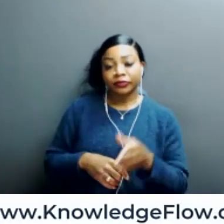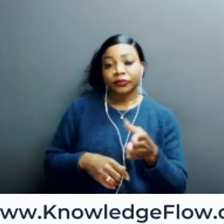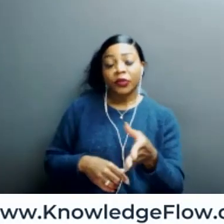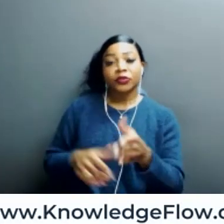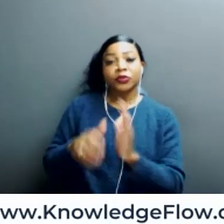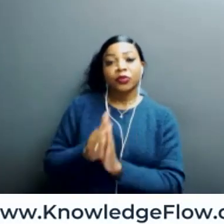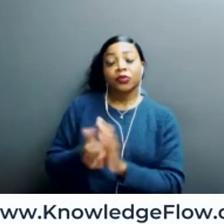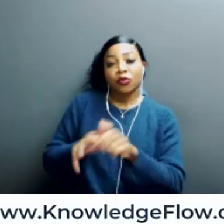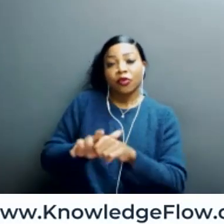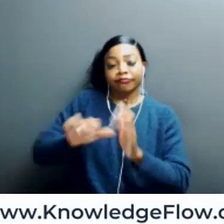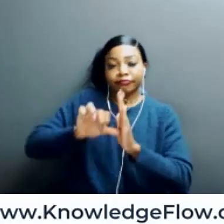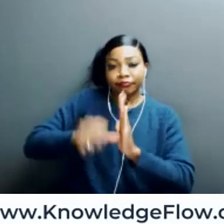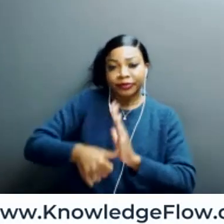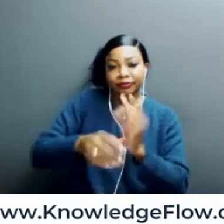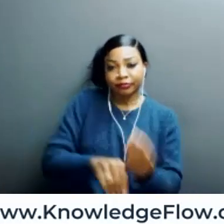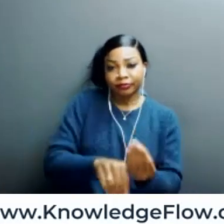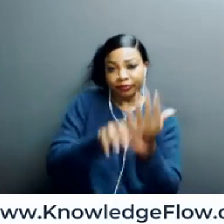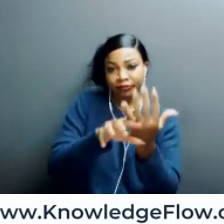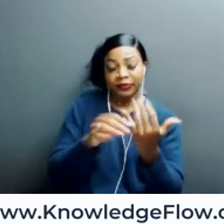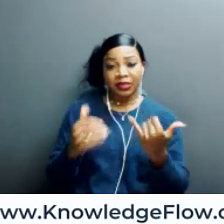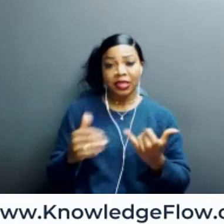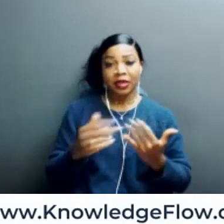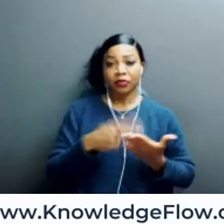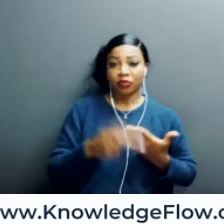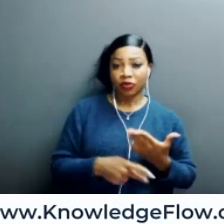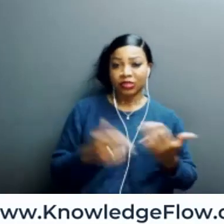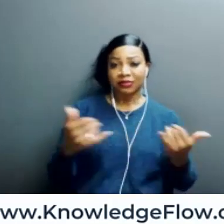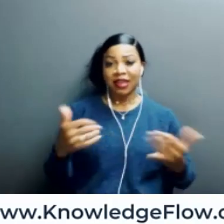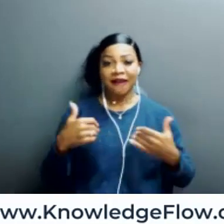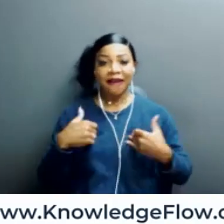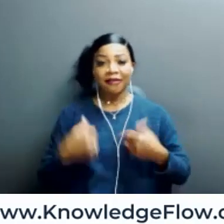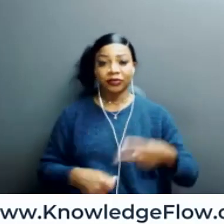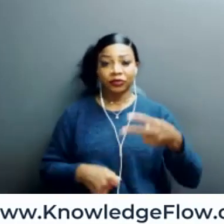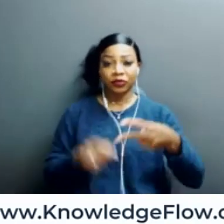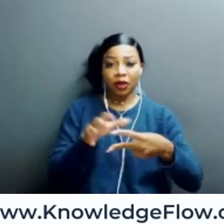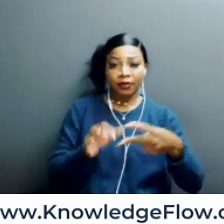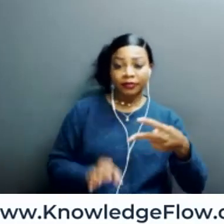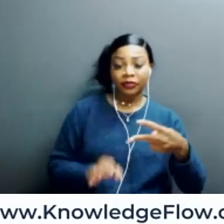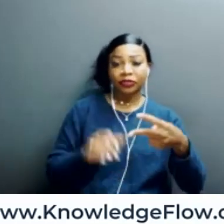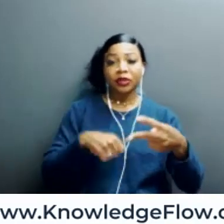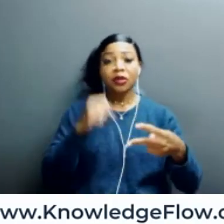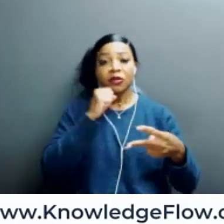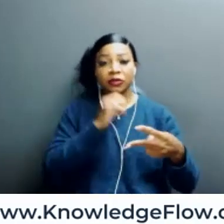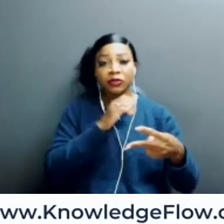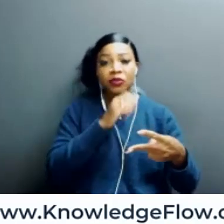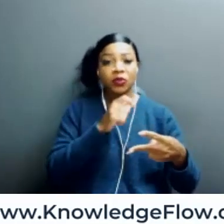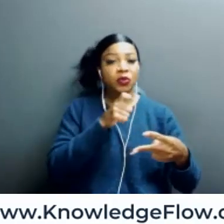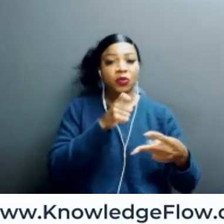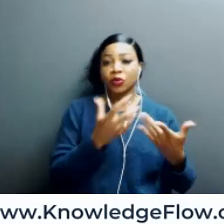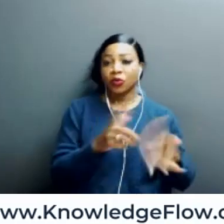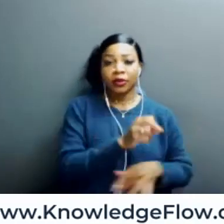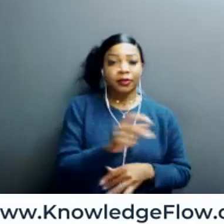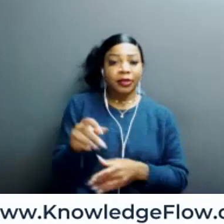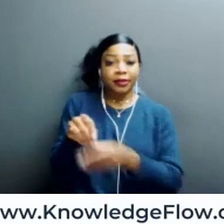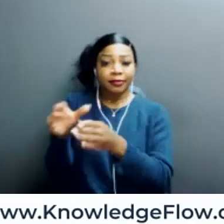and programs are increasingly being offered as Hybrid models now for older adults that are sort of reluctant to return to in-person